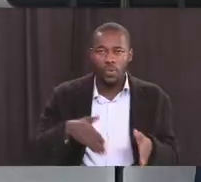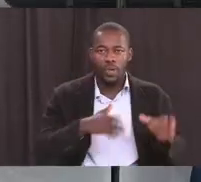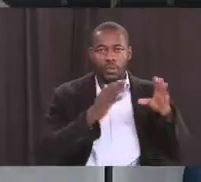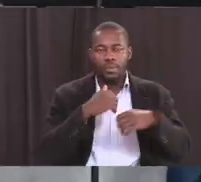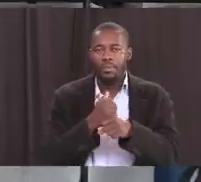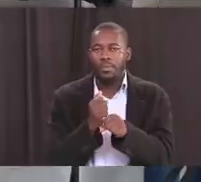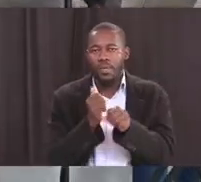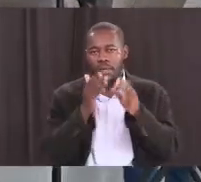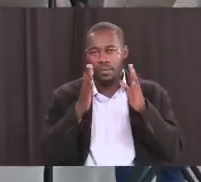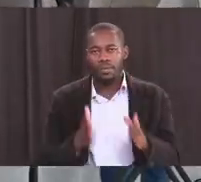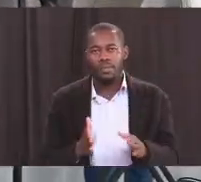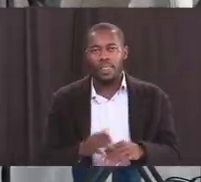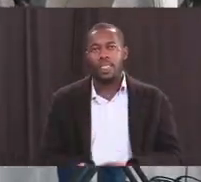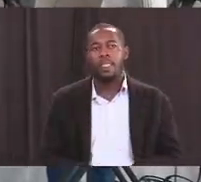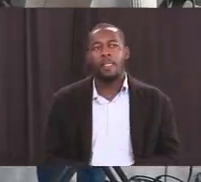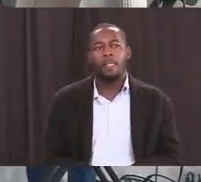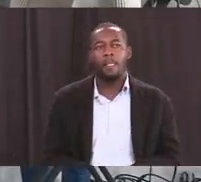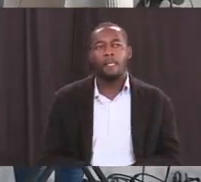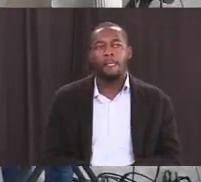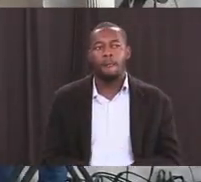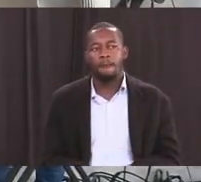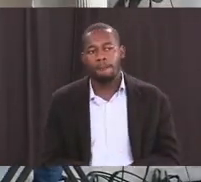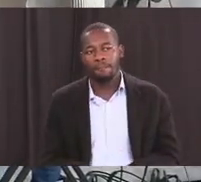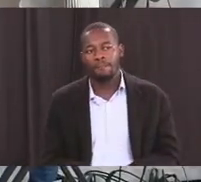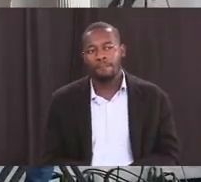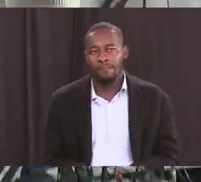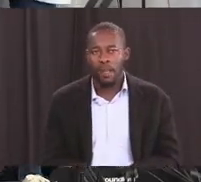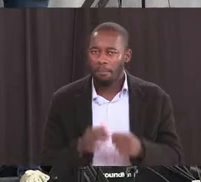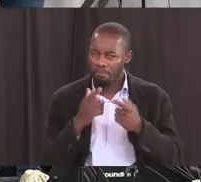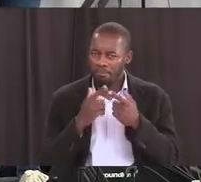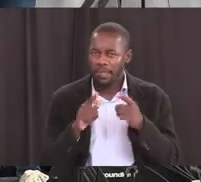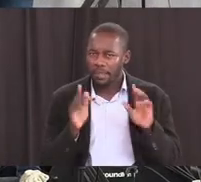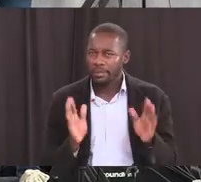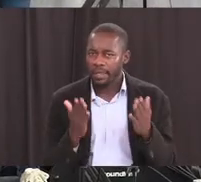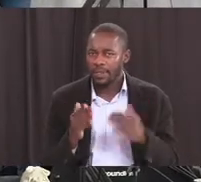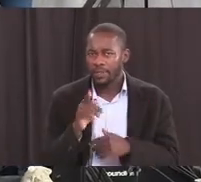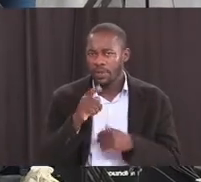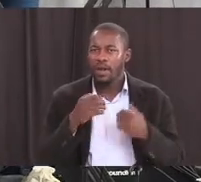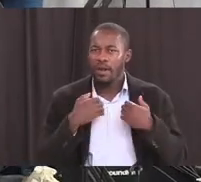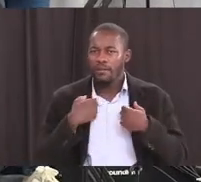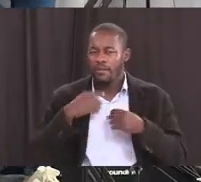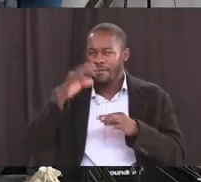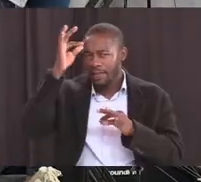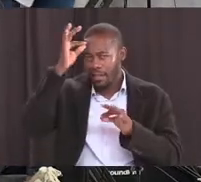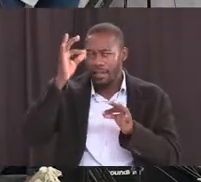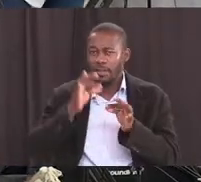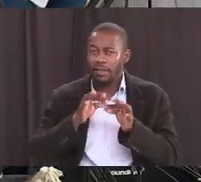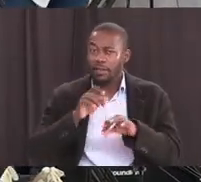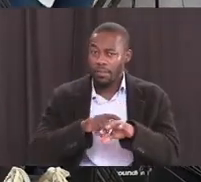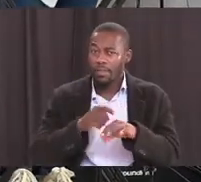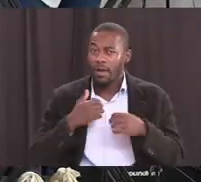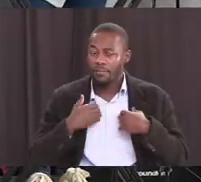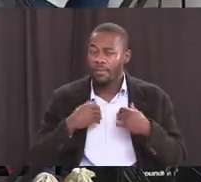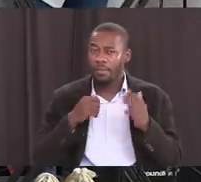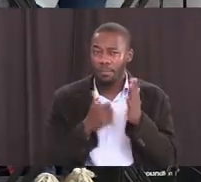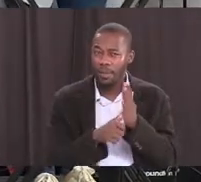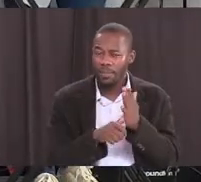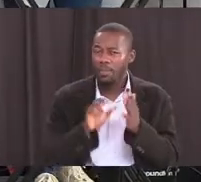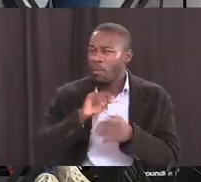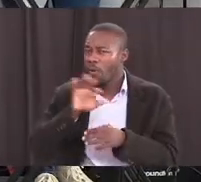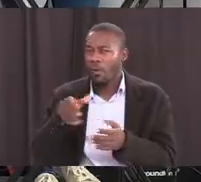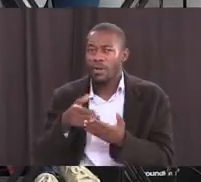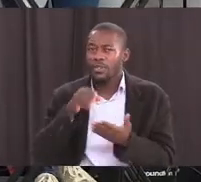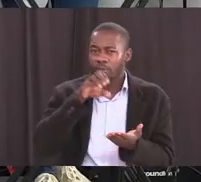it, as a profession of faith, that even in the midst of your circumstance, no matter what you're going, no matter